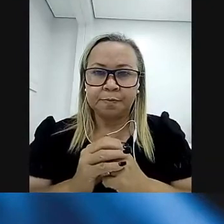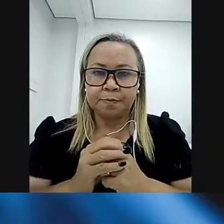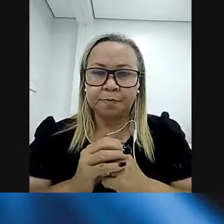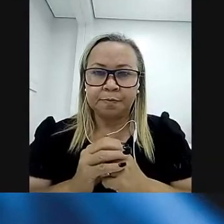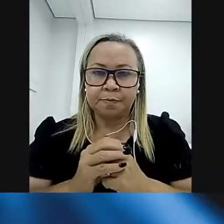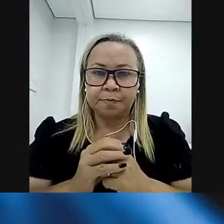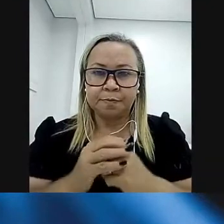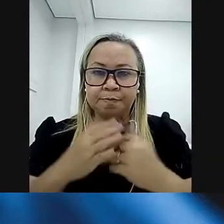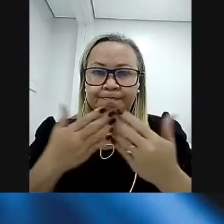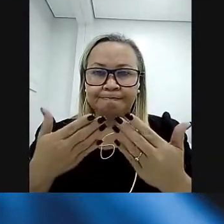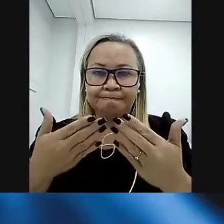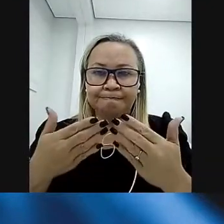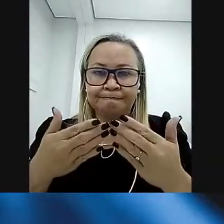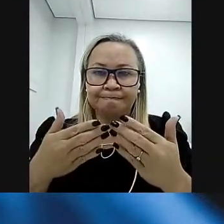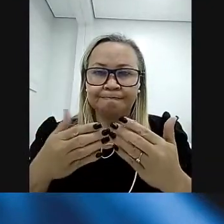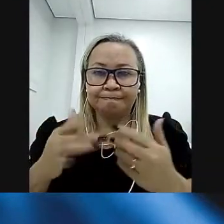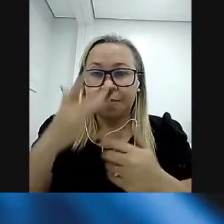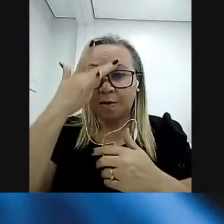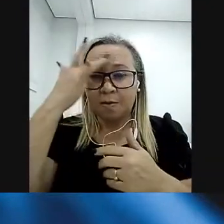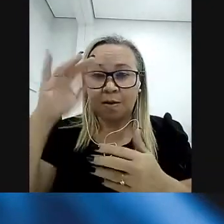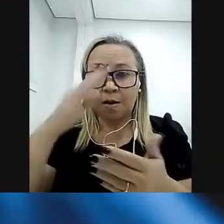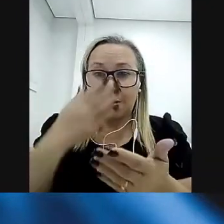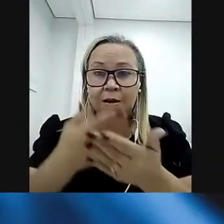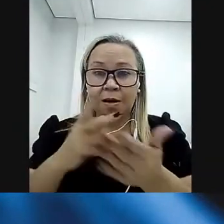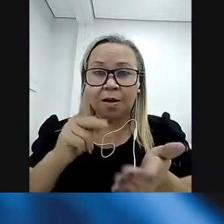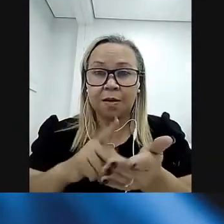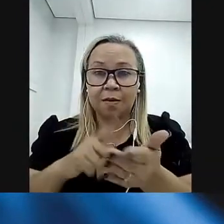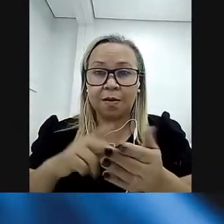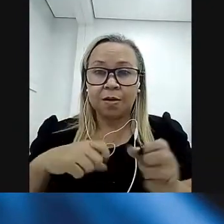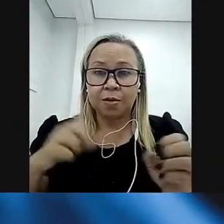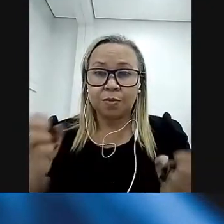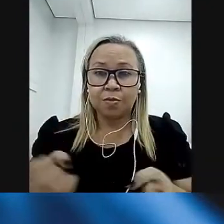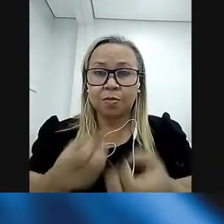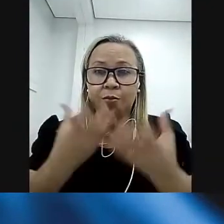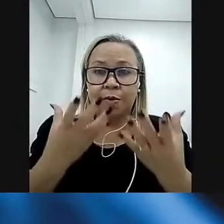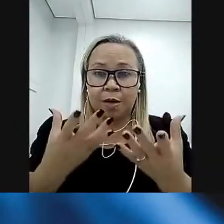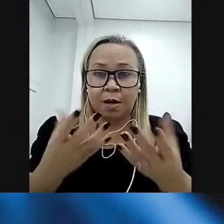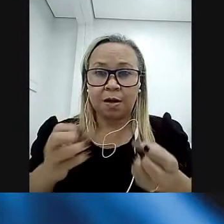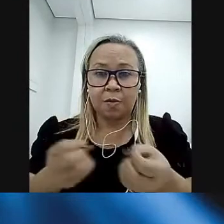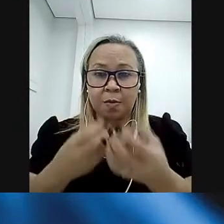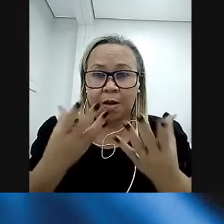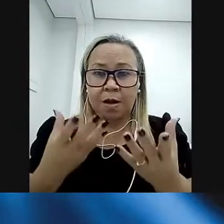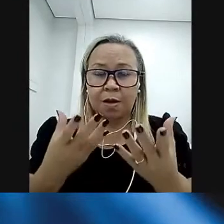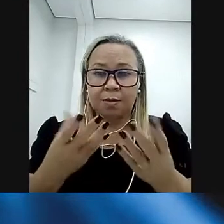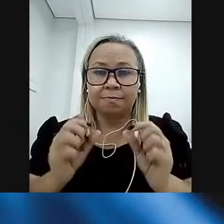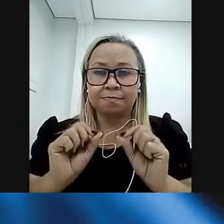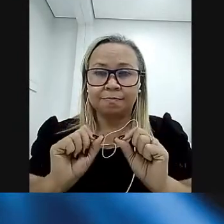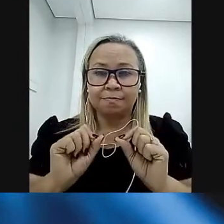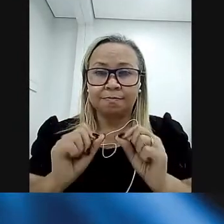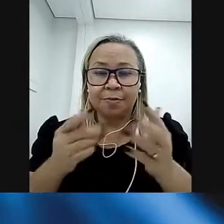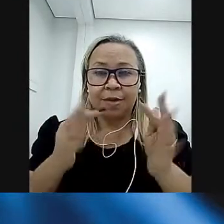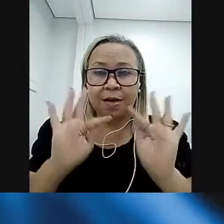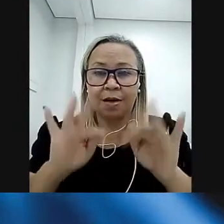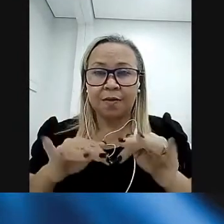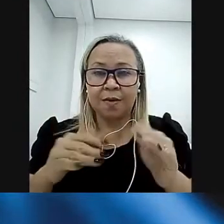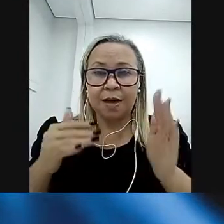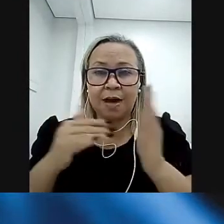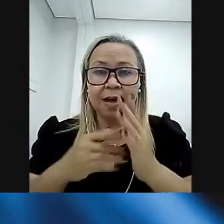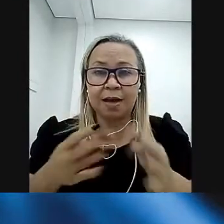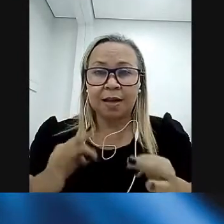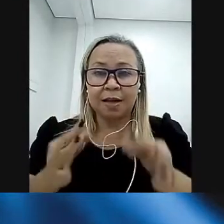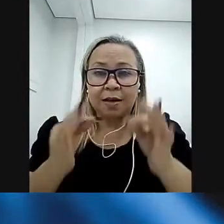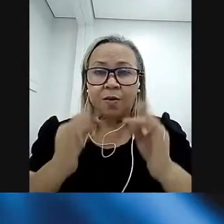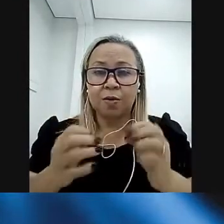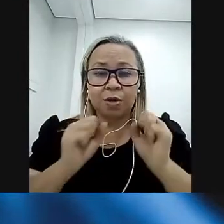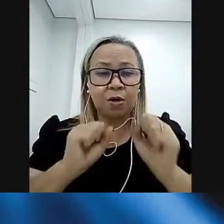Engraçado, né? Alguém acredita que realmente viu um milagre. Bom, enfim, a tecnologia pode fazer